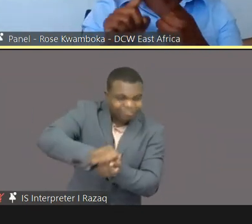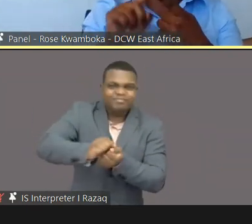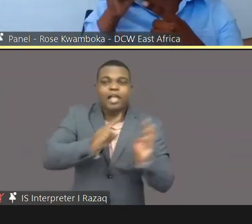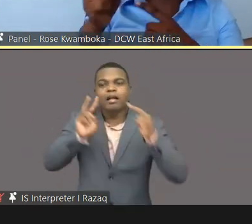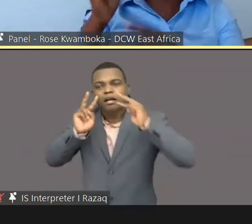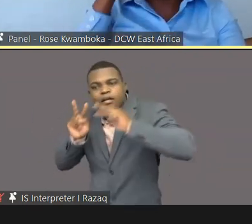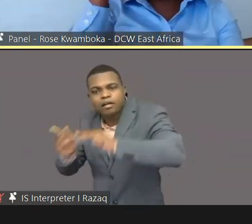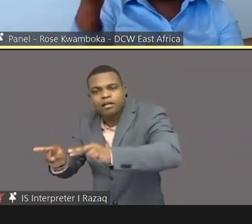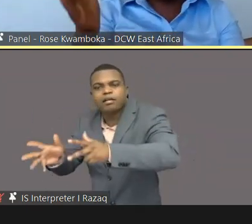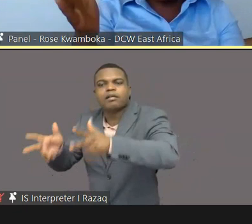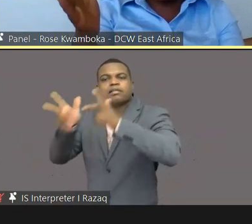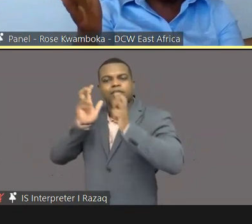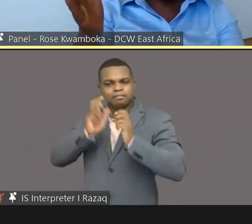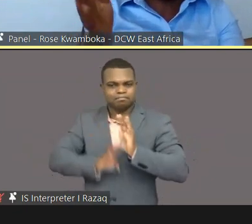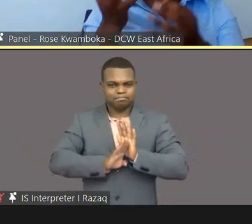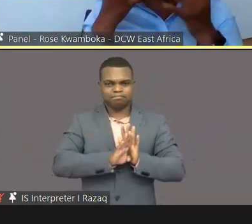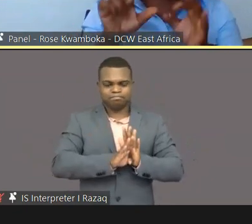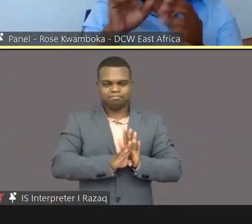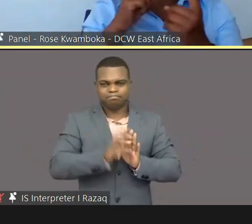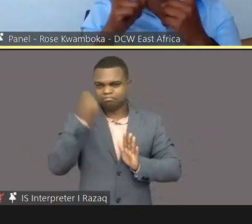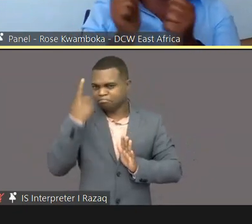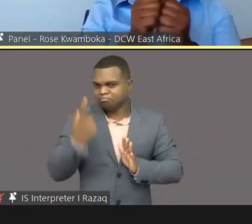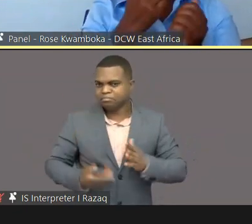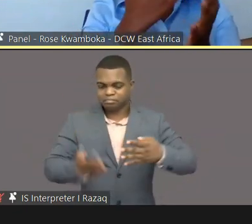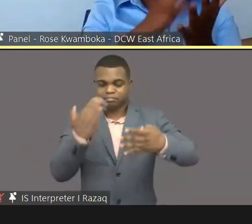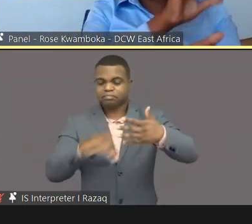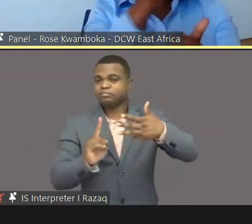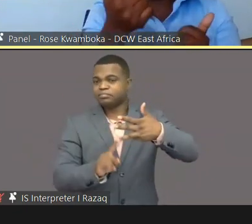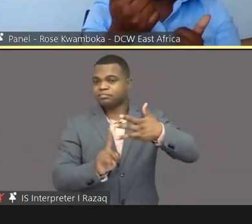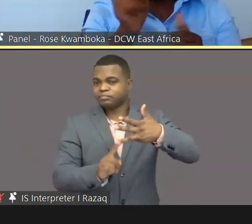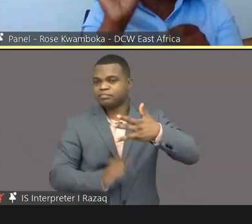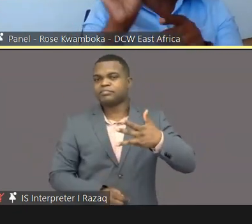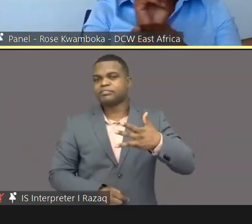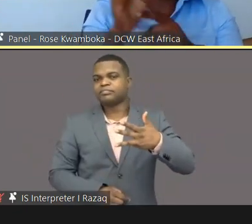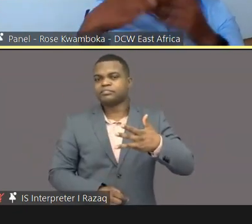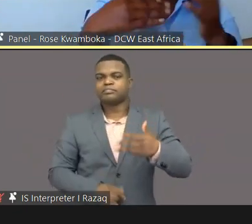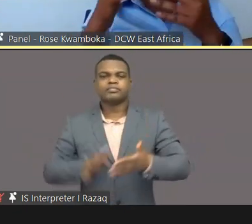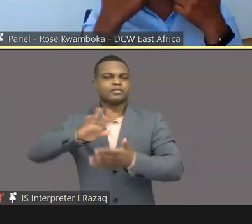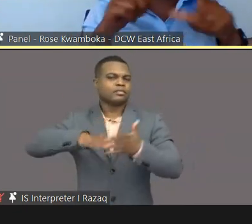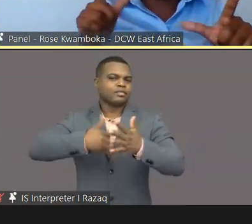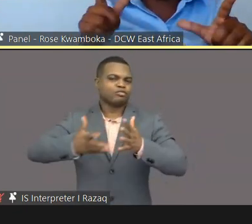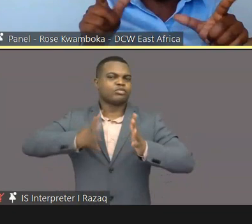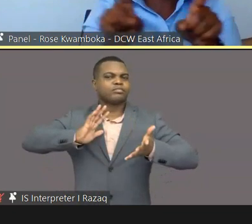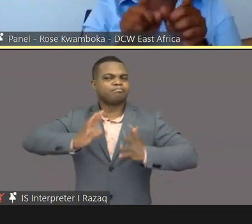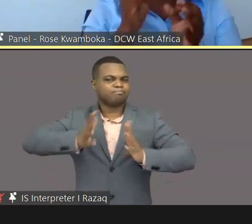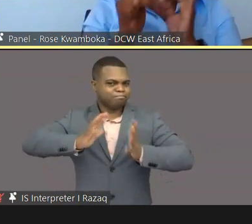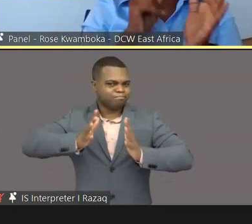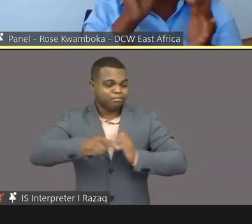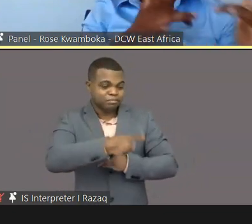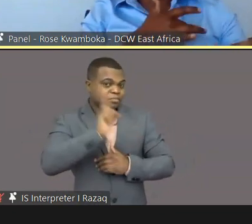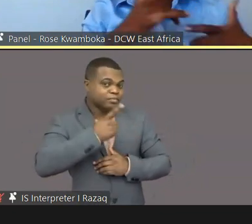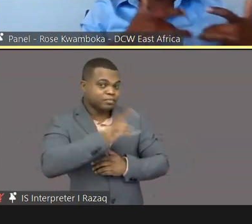not talking directly to them. If you're talking to someone else, use sign